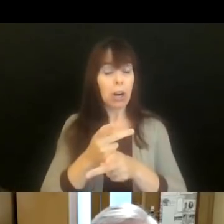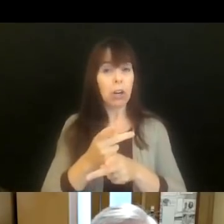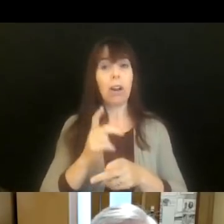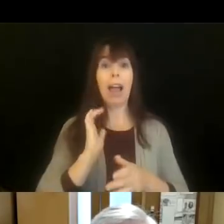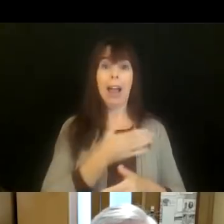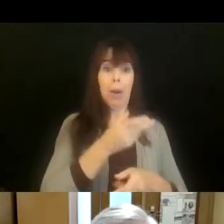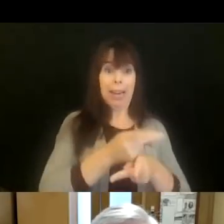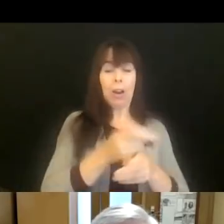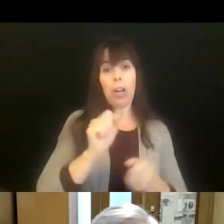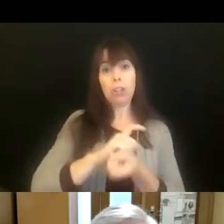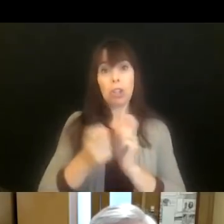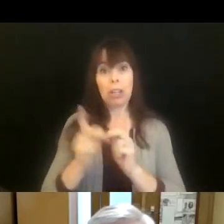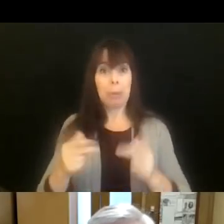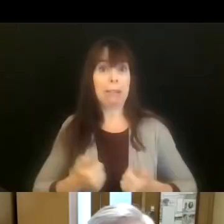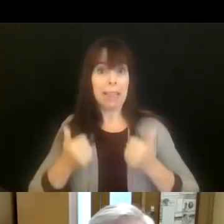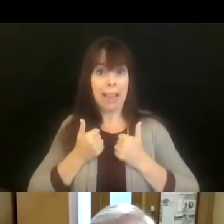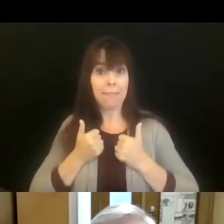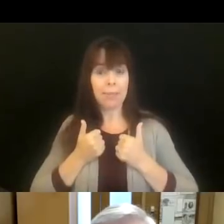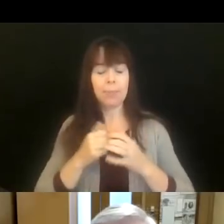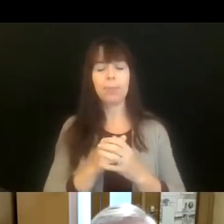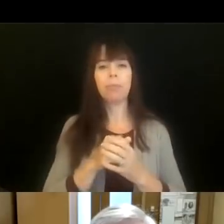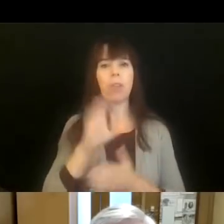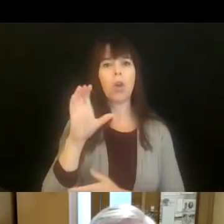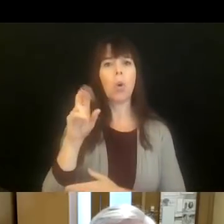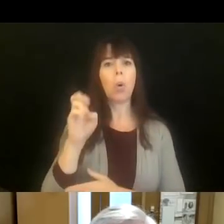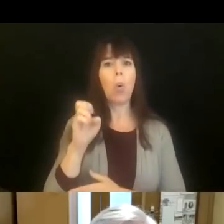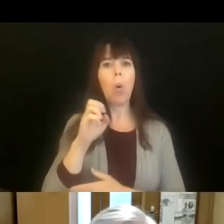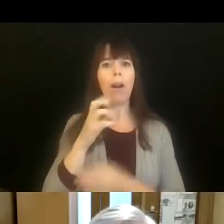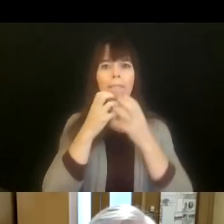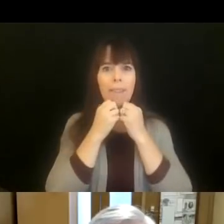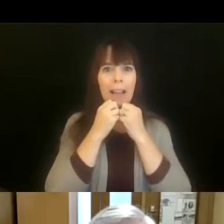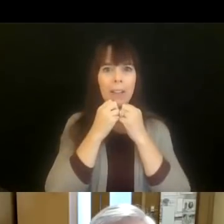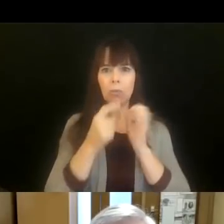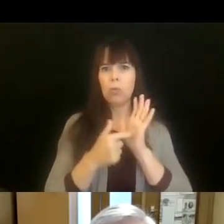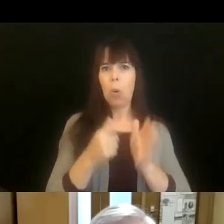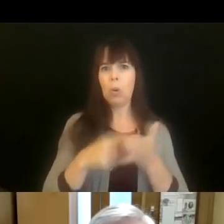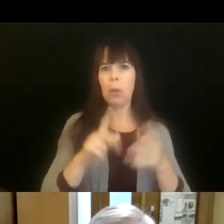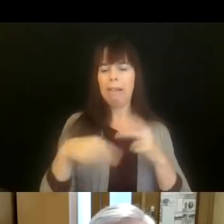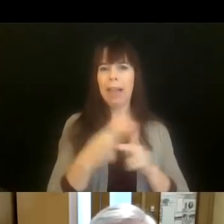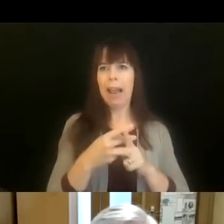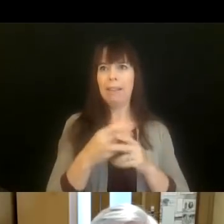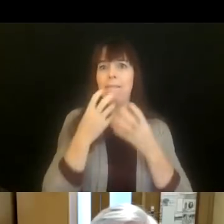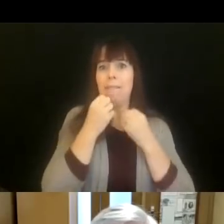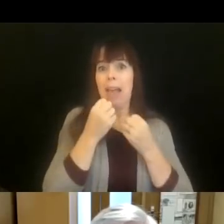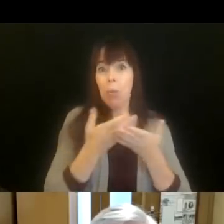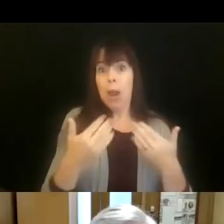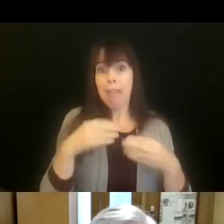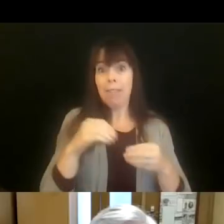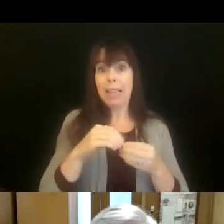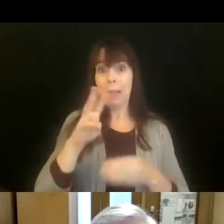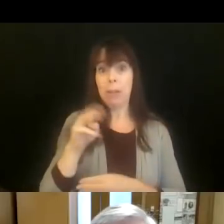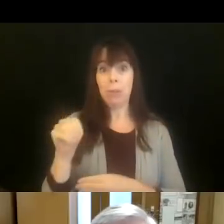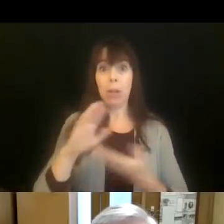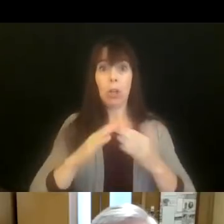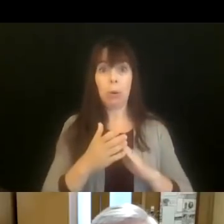lives. And finally, our core values reflect the behaviors that we value and expect within the Michigan medicine community.